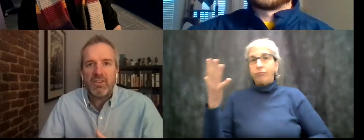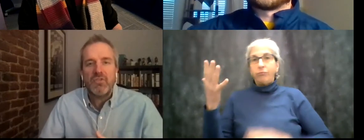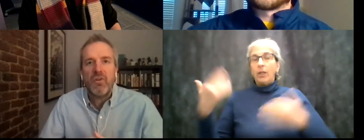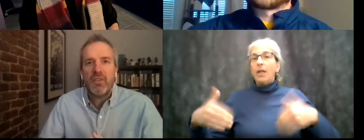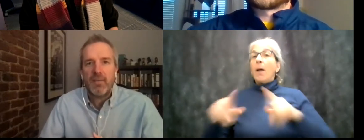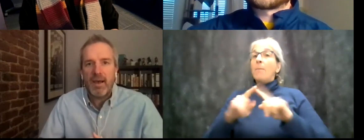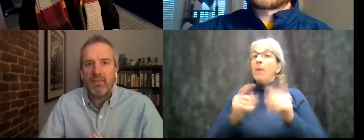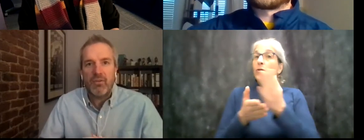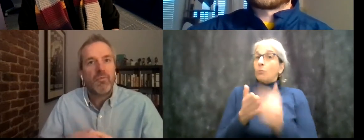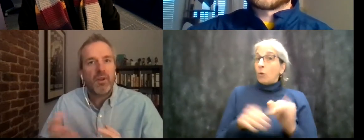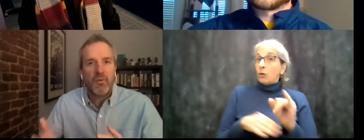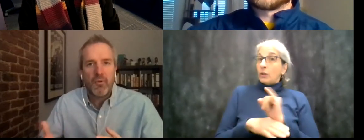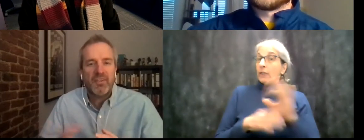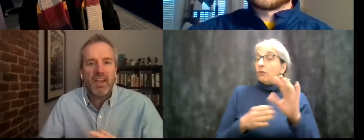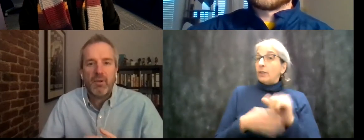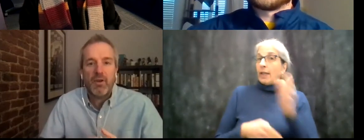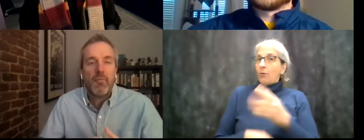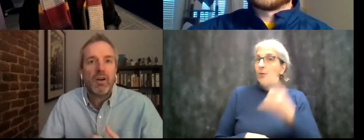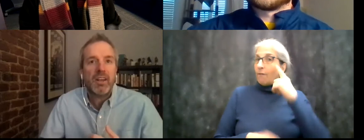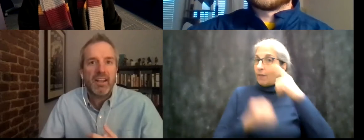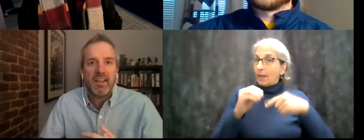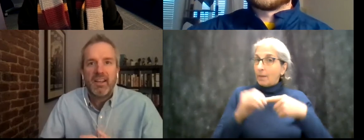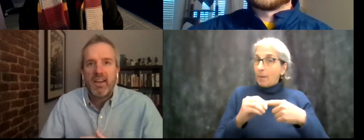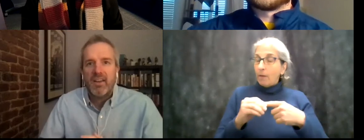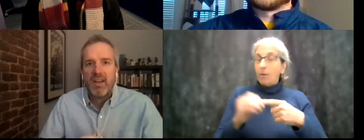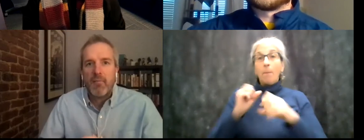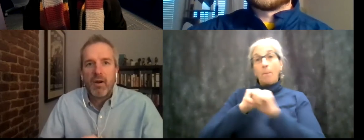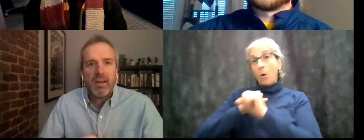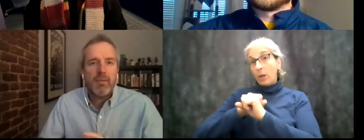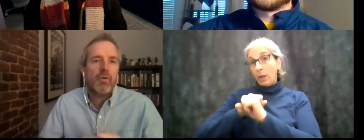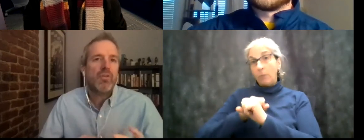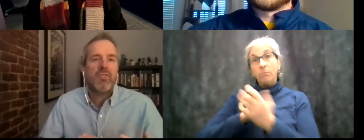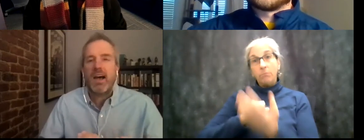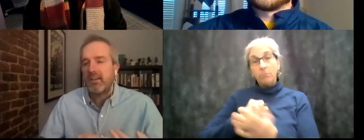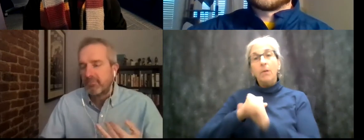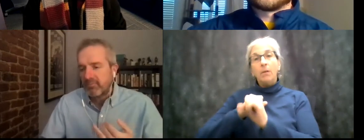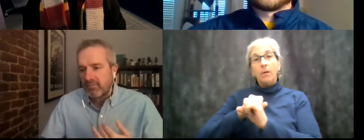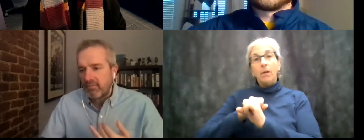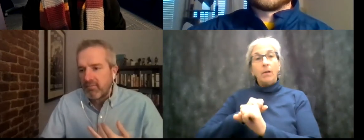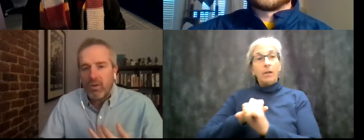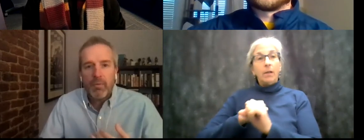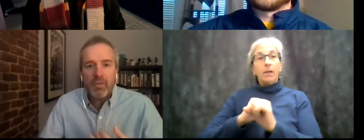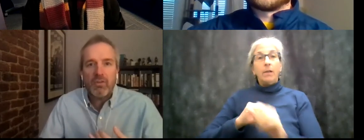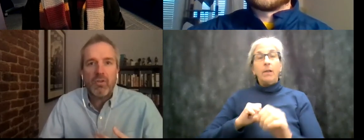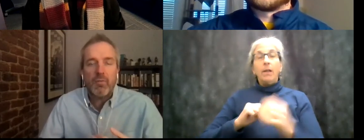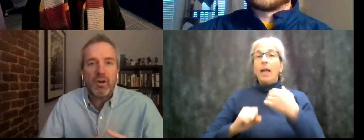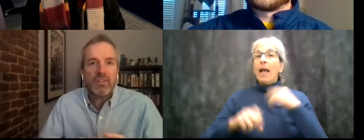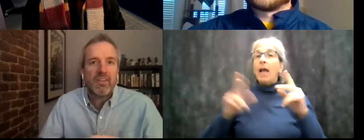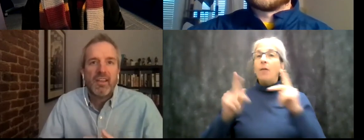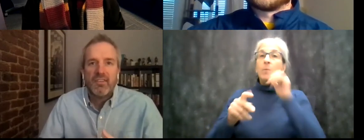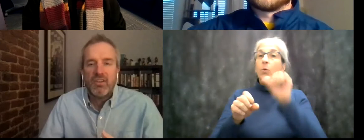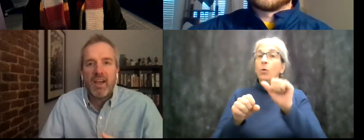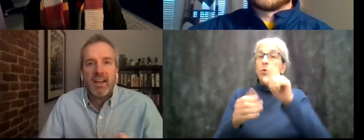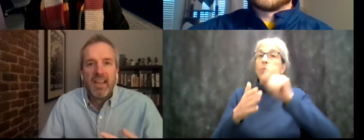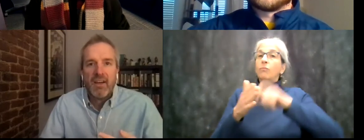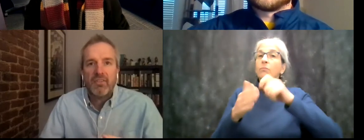industry that you don't think about. So, you know, once again, we go to marketing. You've got marketing people, you've got, you know, people that do the books.